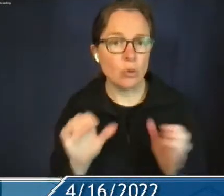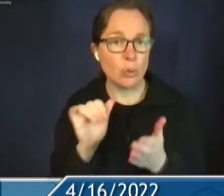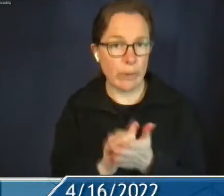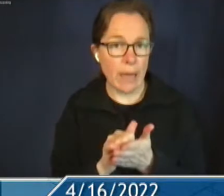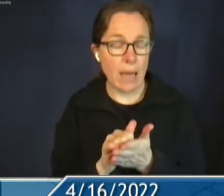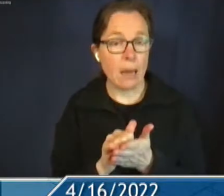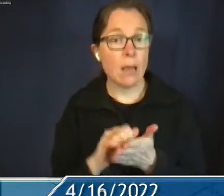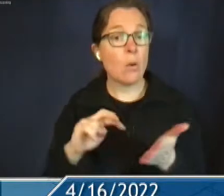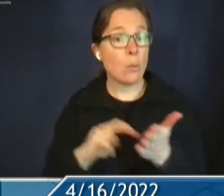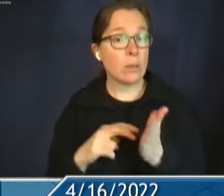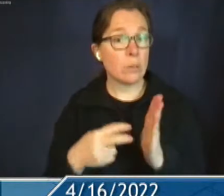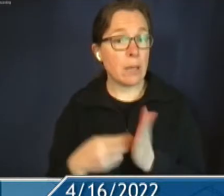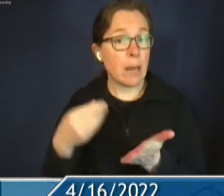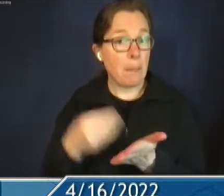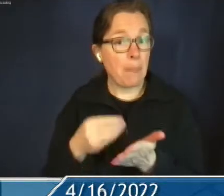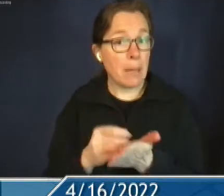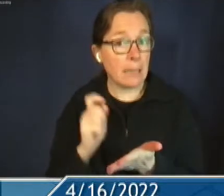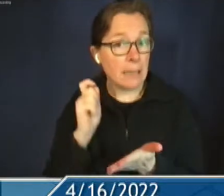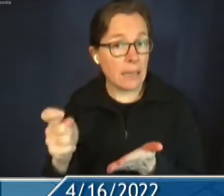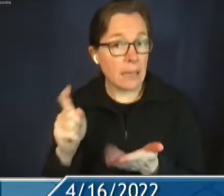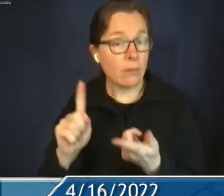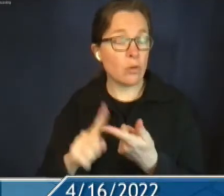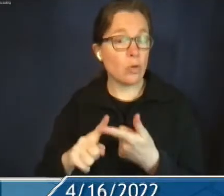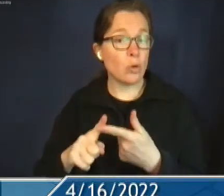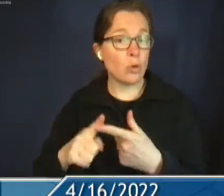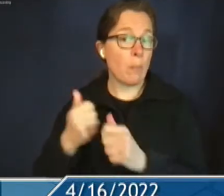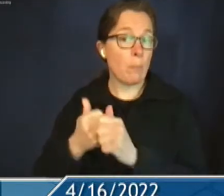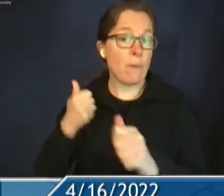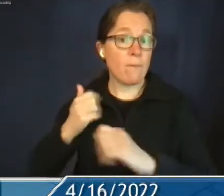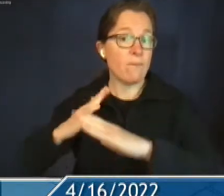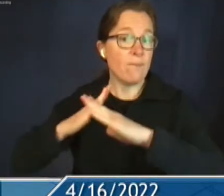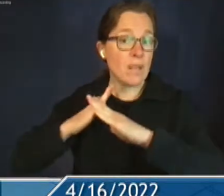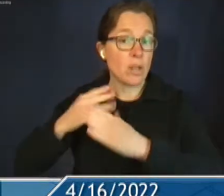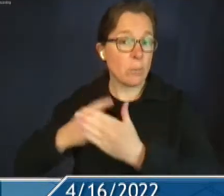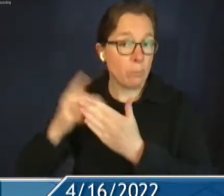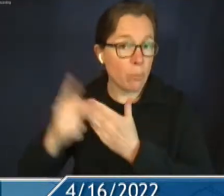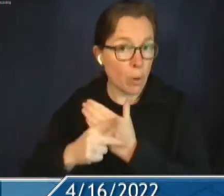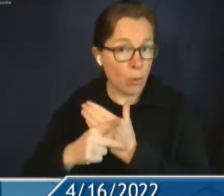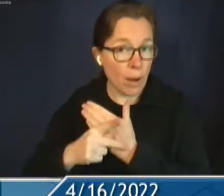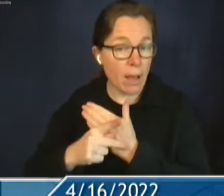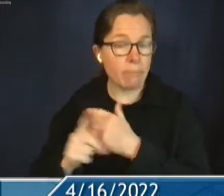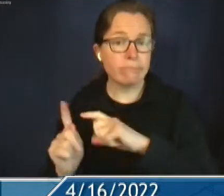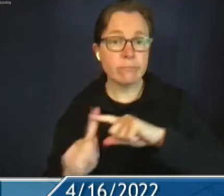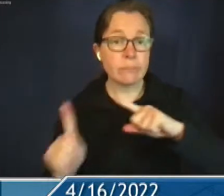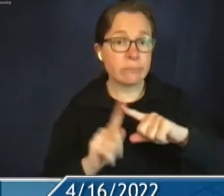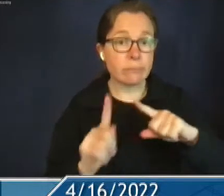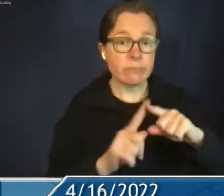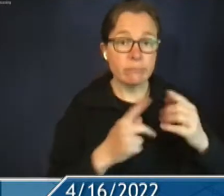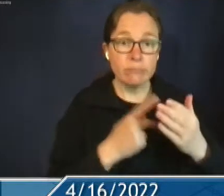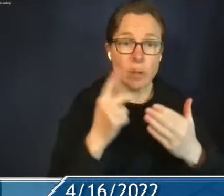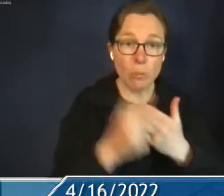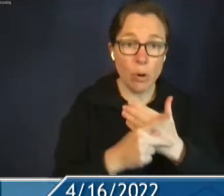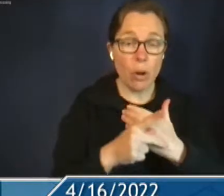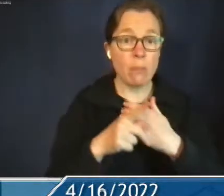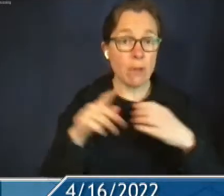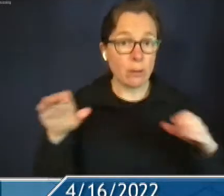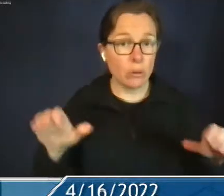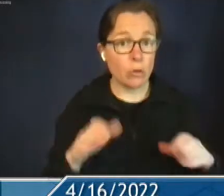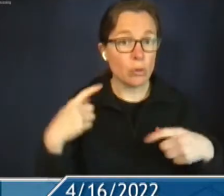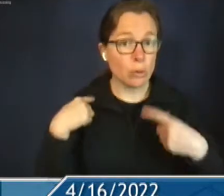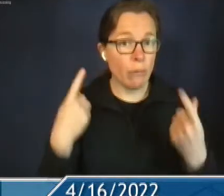things as prevention programs, the upstream programming that's gone on and helped a number